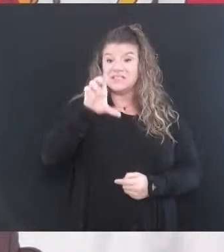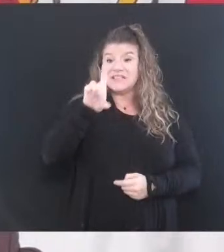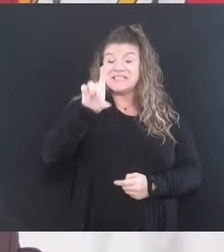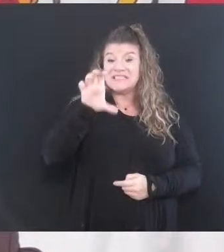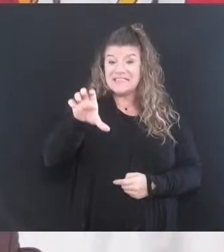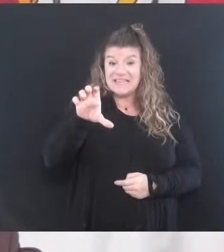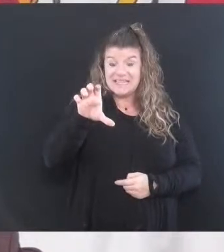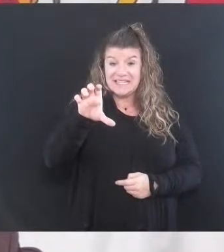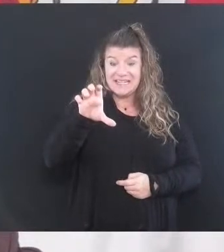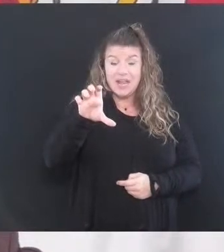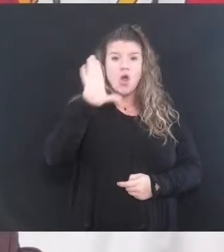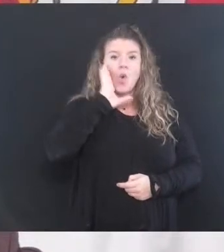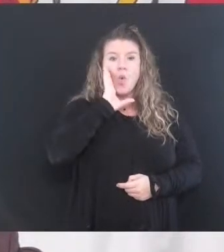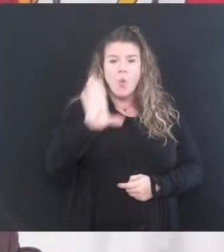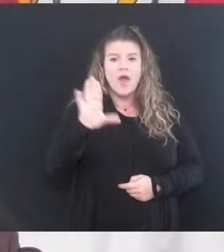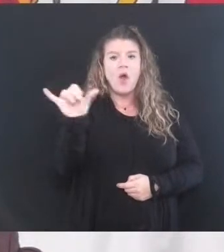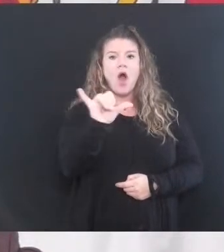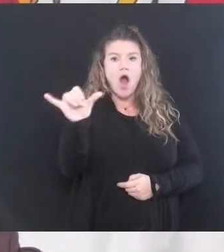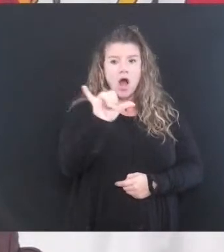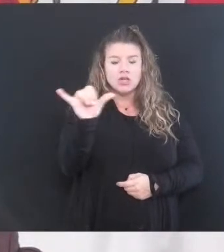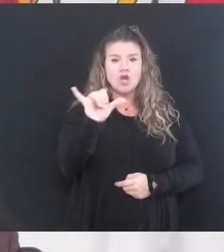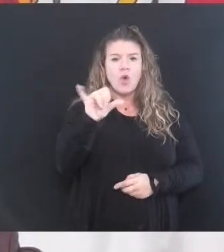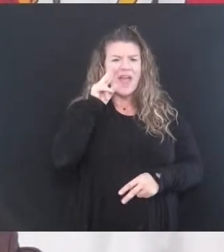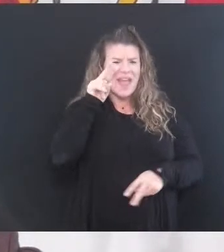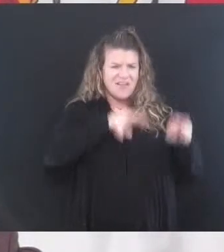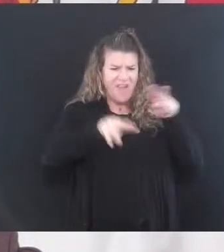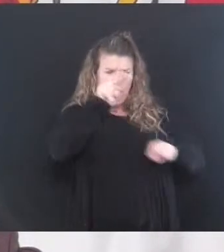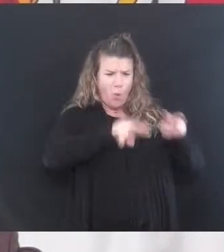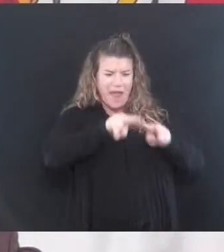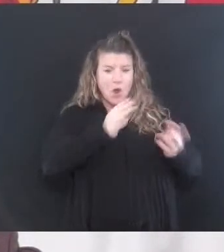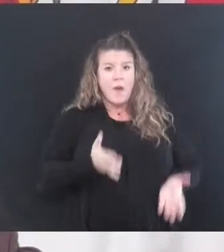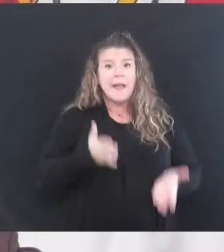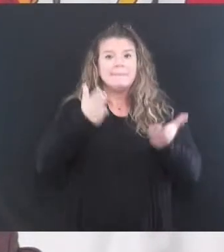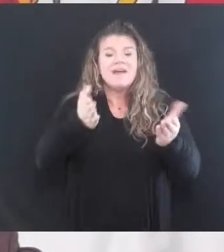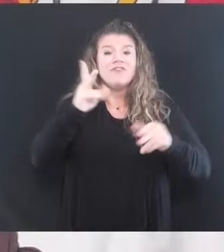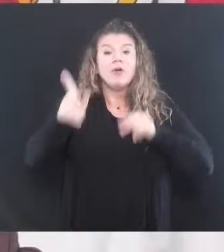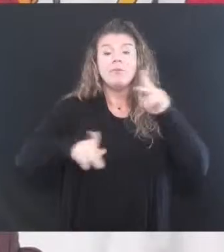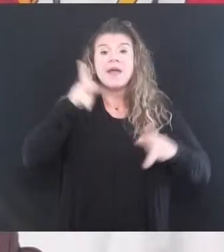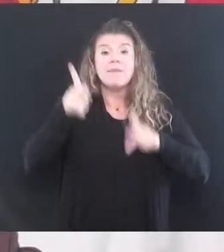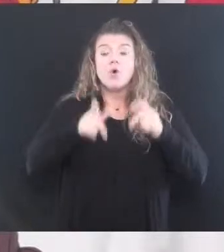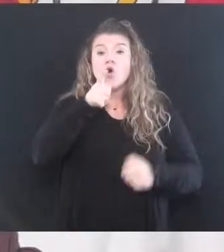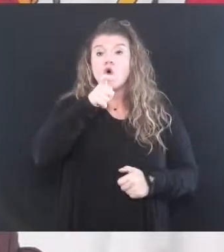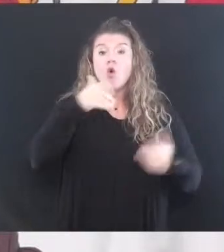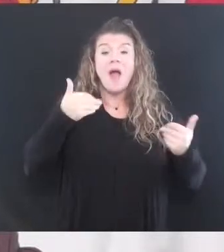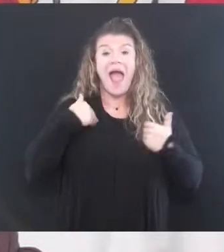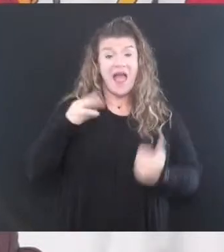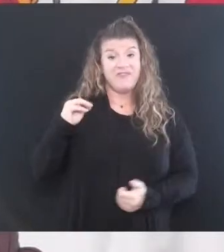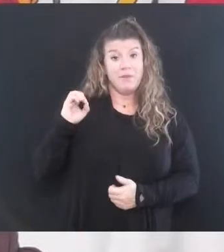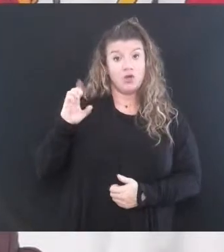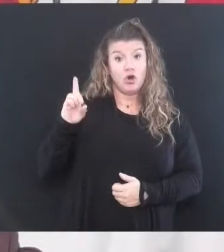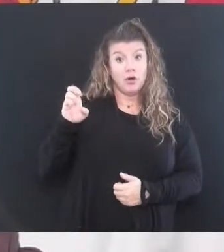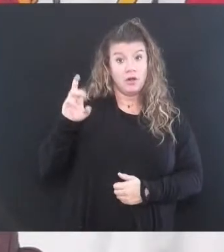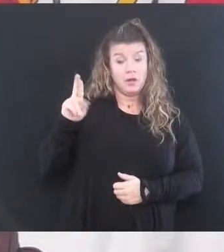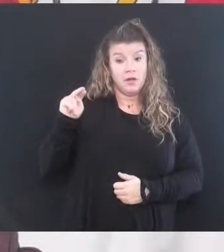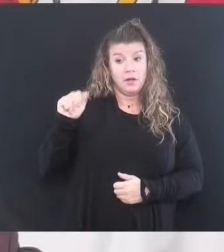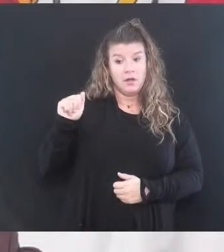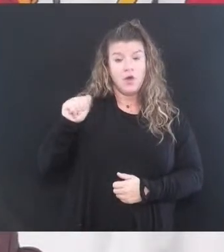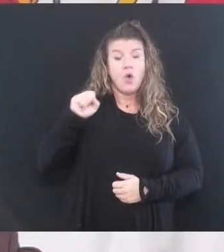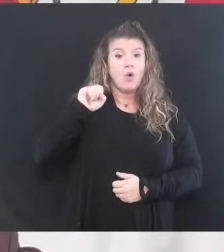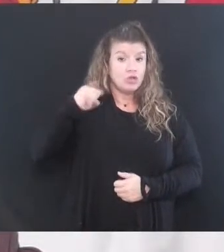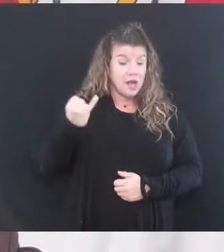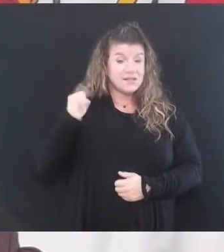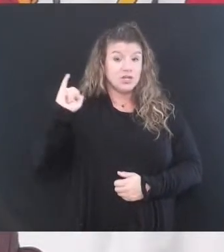CDC will also evaluate recommendations for people who got the Moderna or the